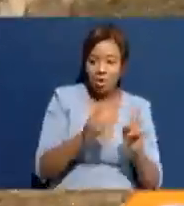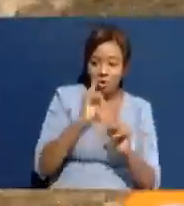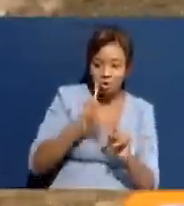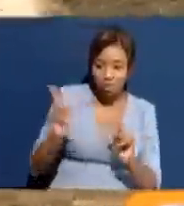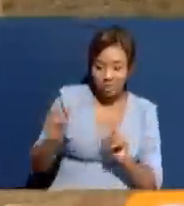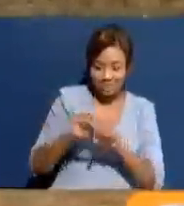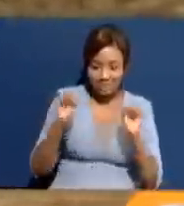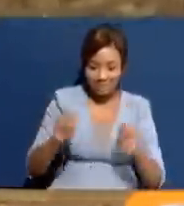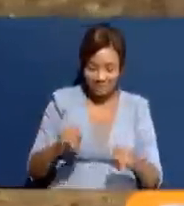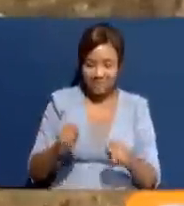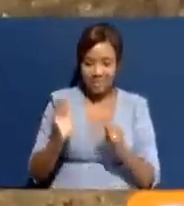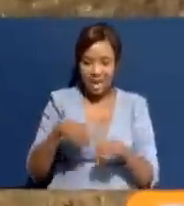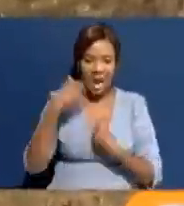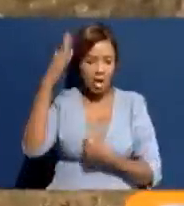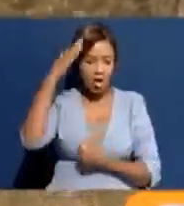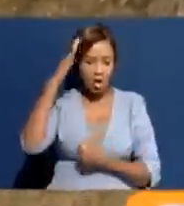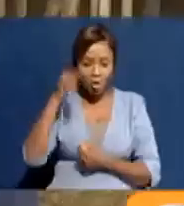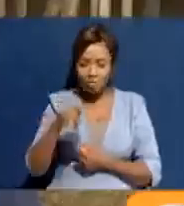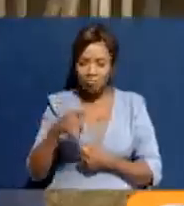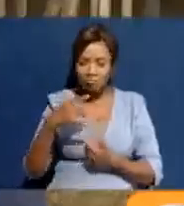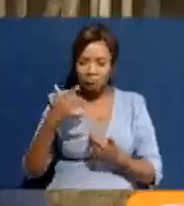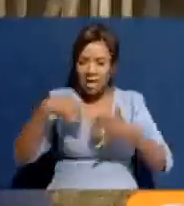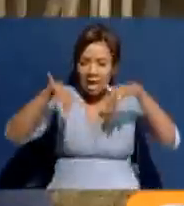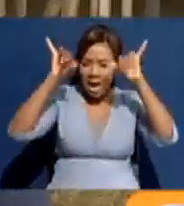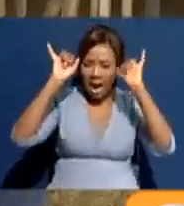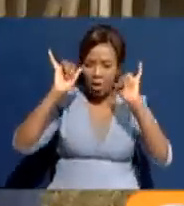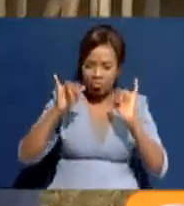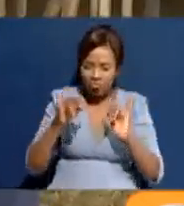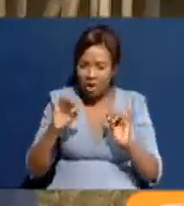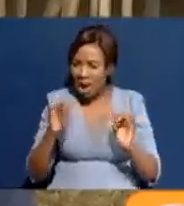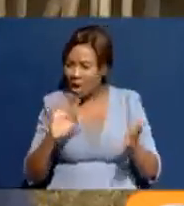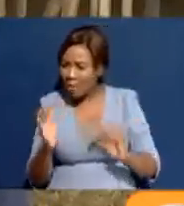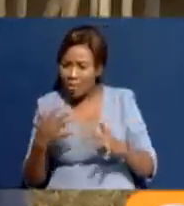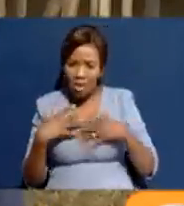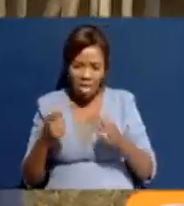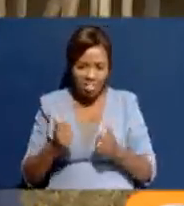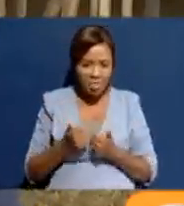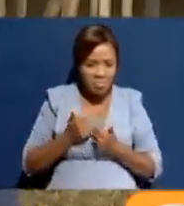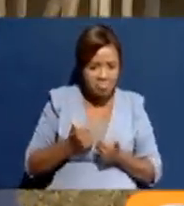is able to monitor the cow's well-being. This box has an